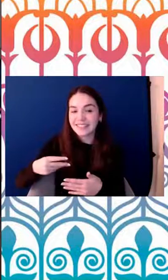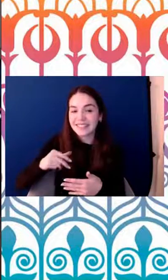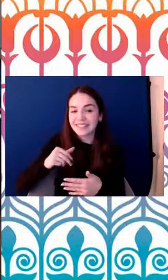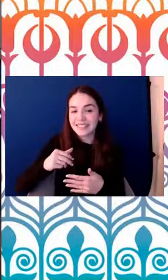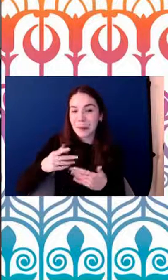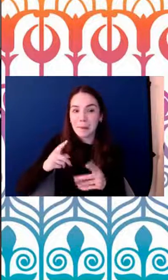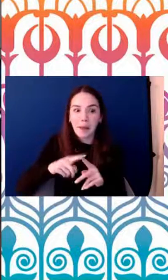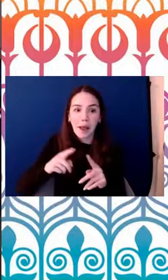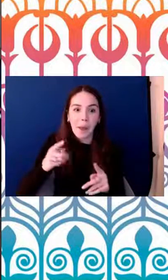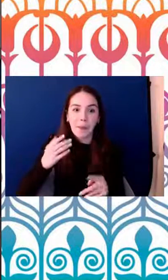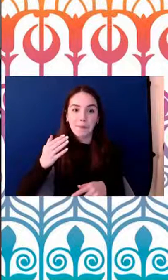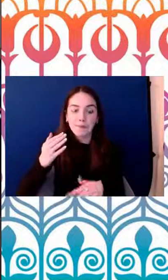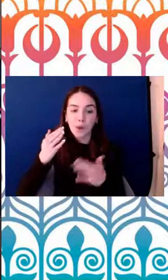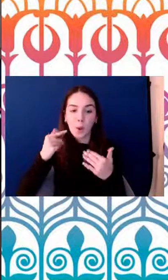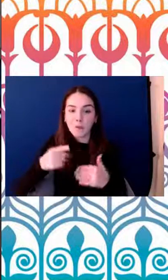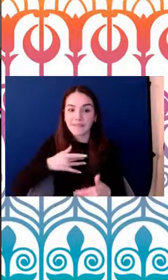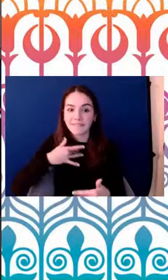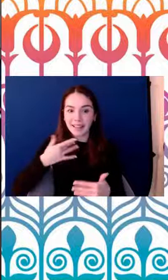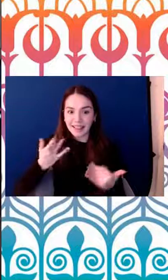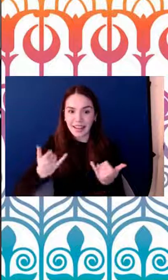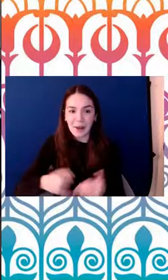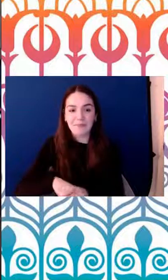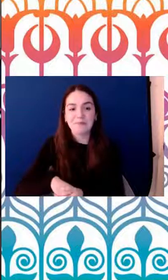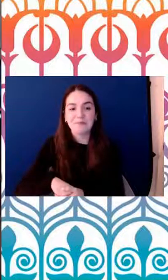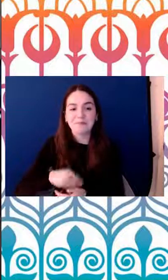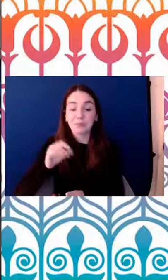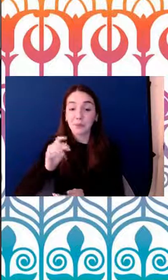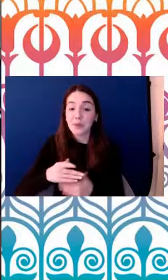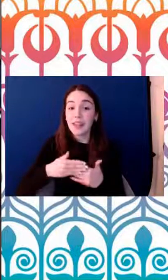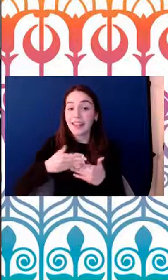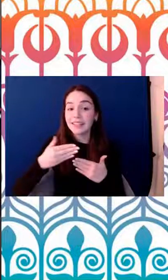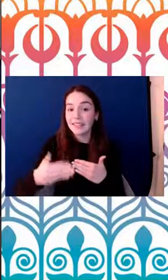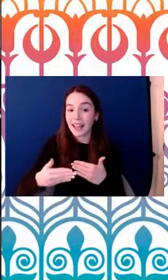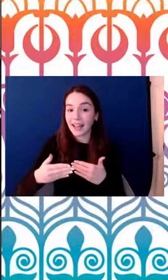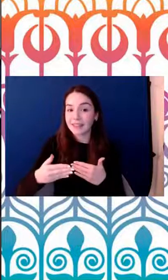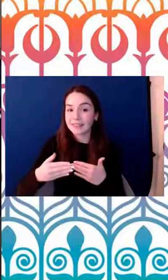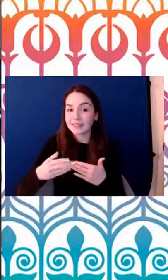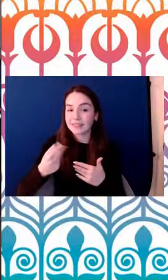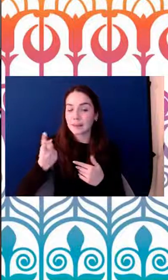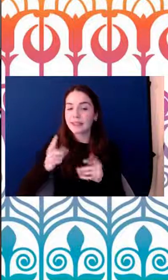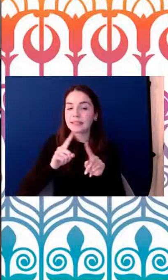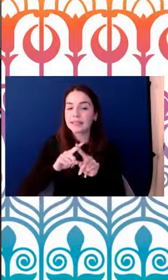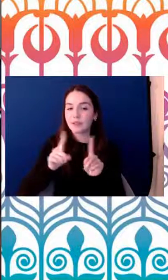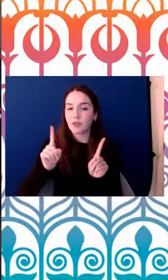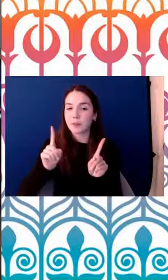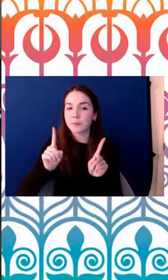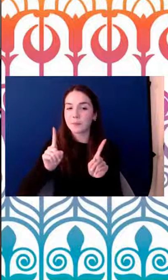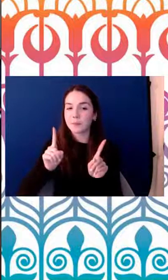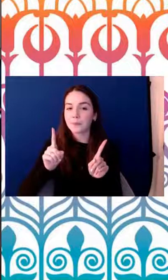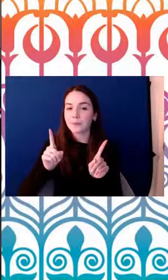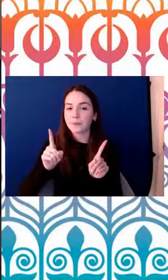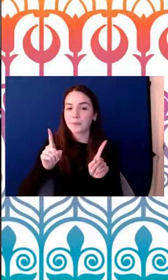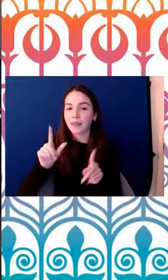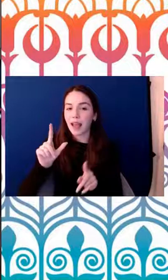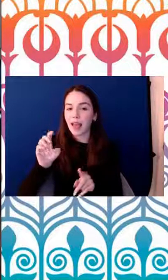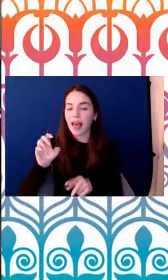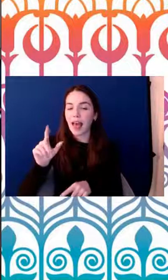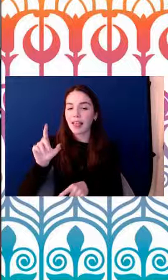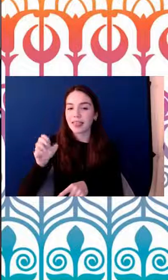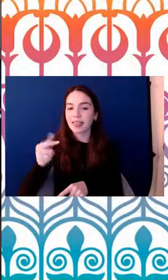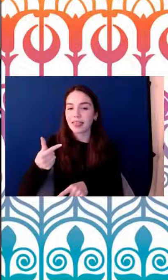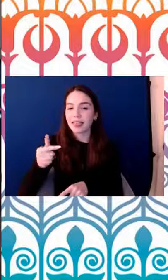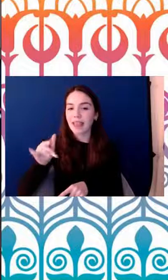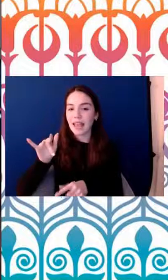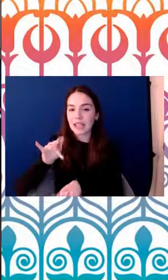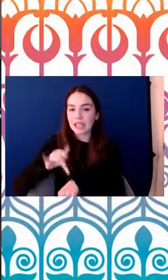are starting to feel it. Okay, next thing we're going to do something a little different. We're going to do leg touches. So this